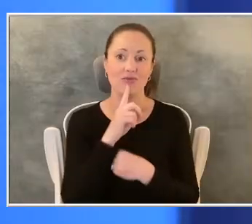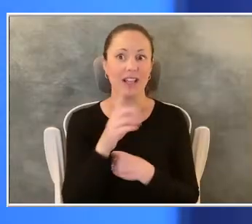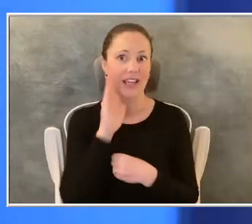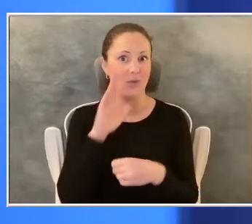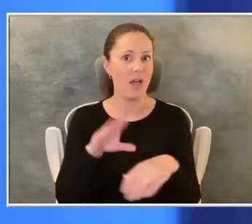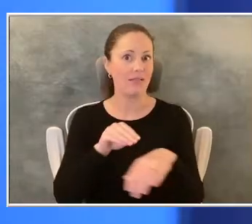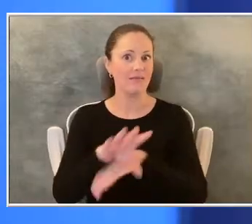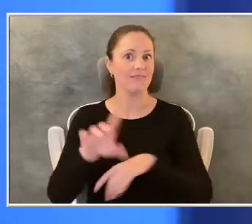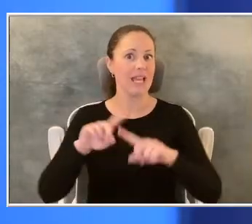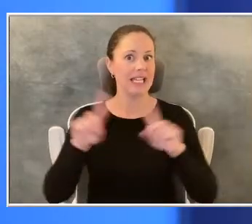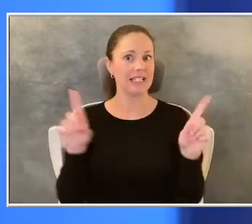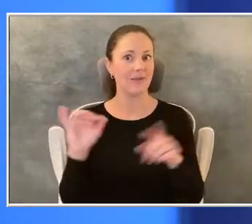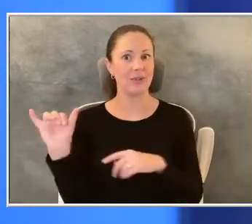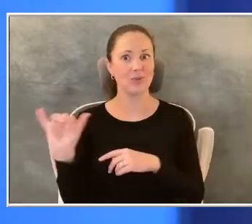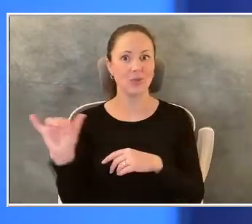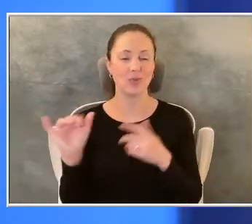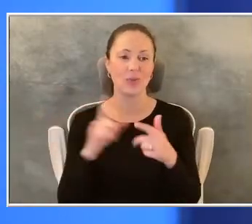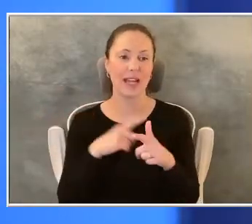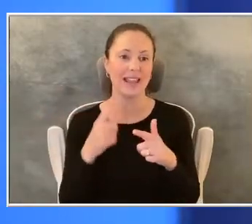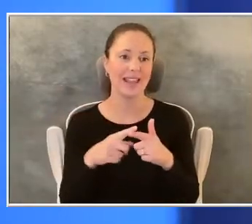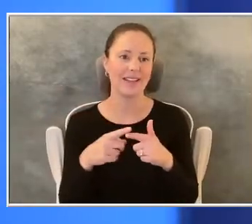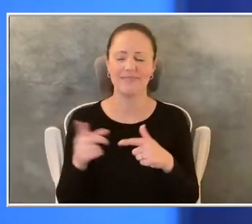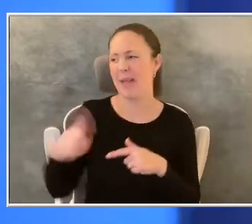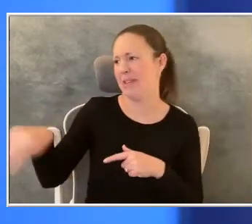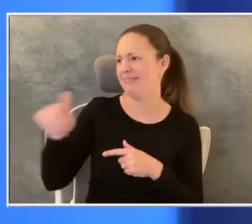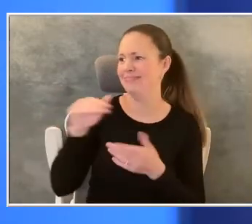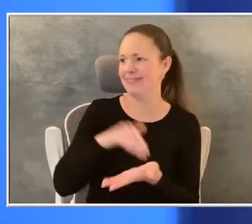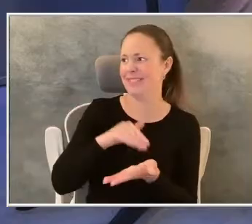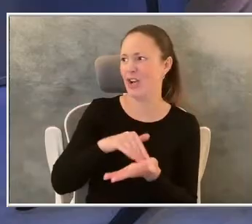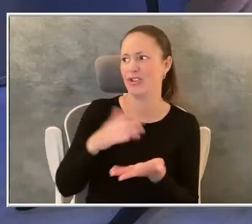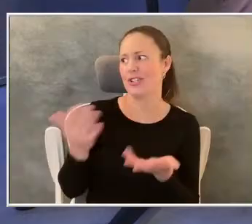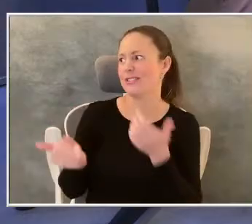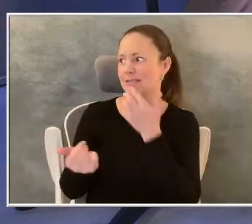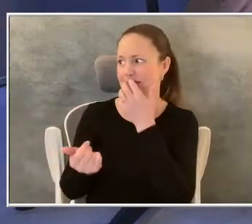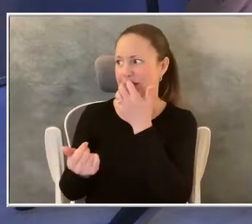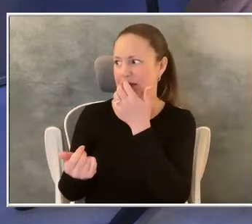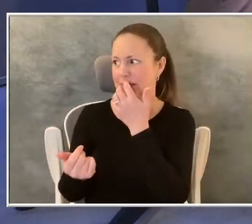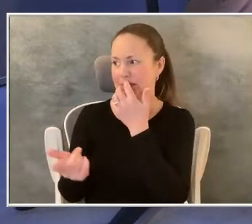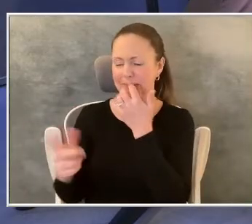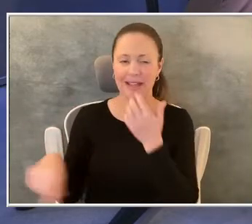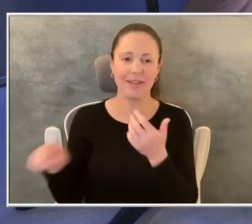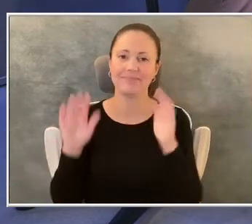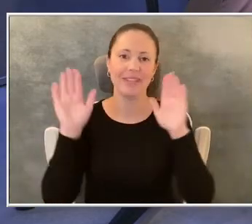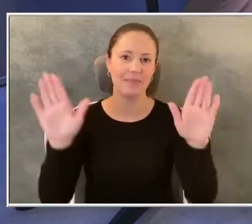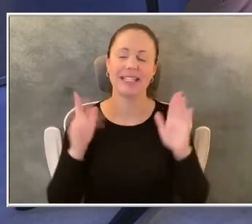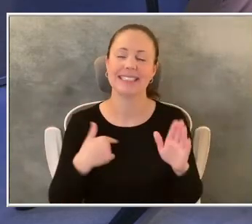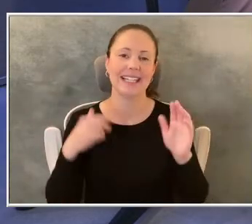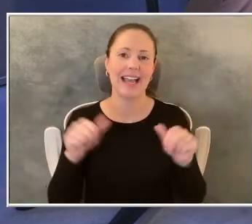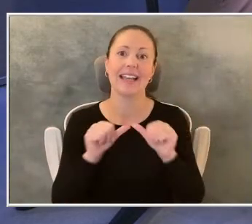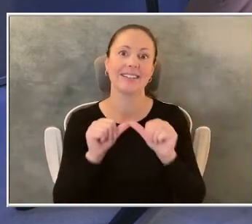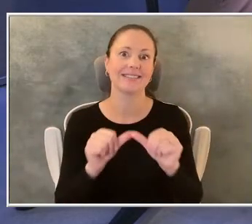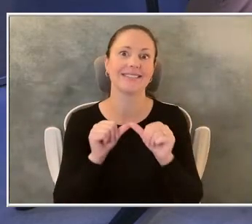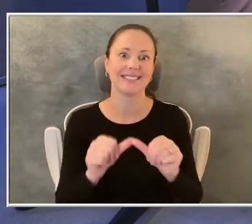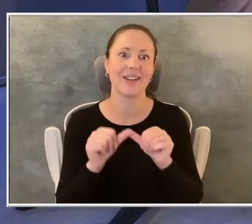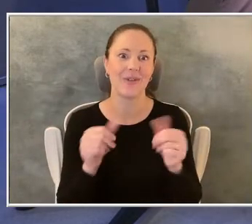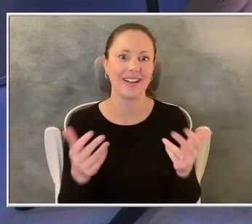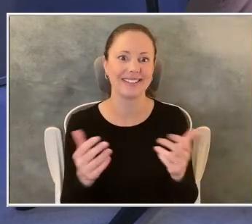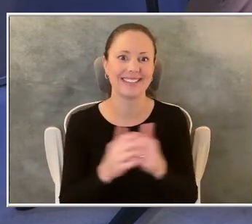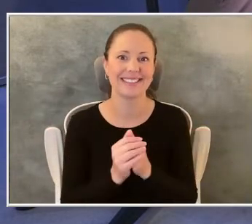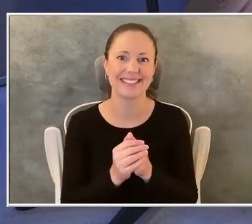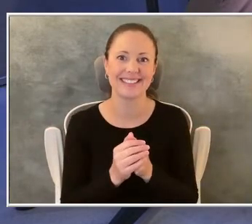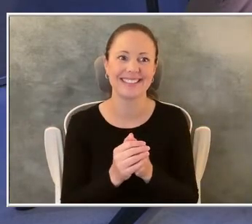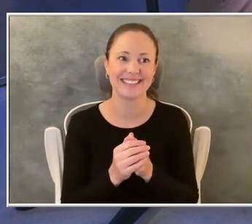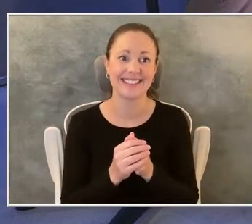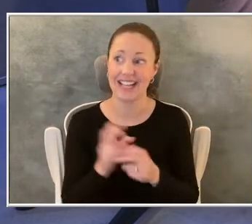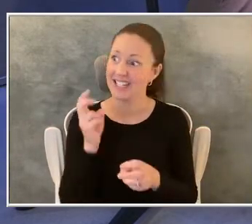big time. And then these guys are, you know, I could go on for weeks, you know. They're kind of hard to let go of, huh?